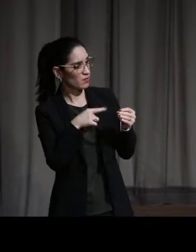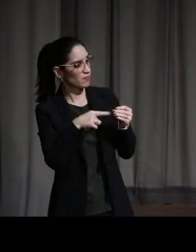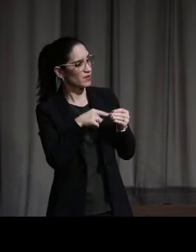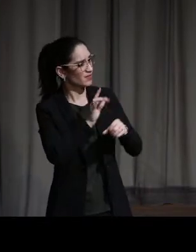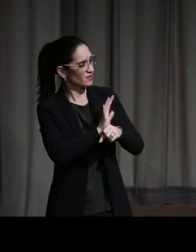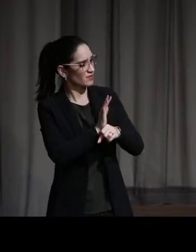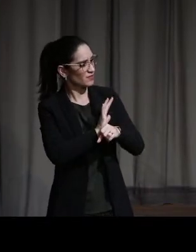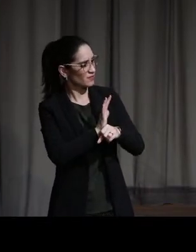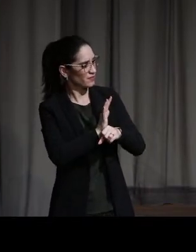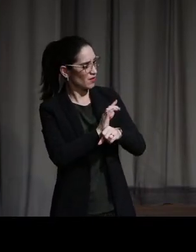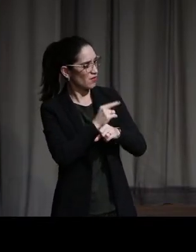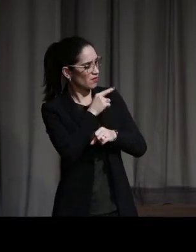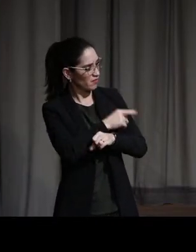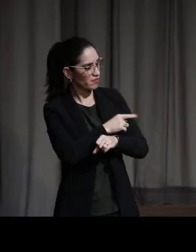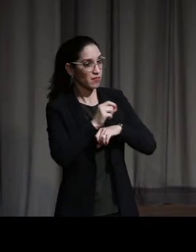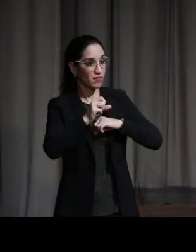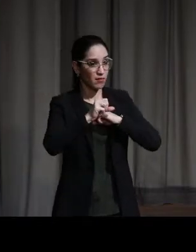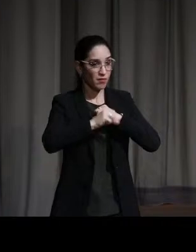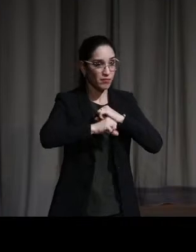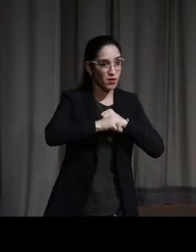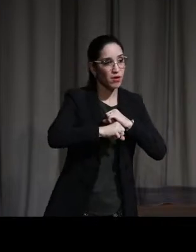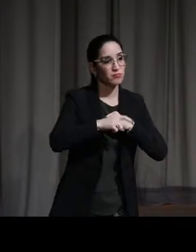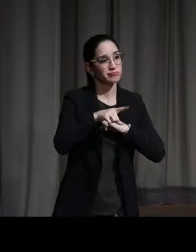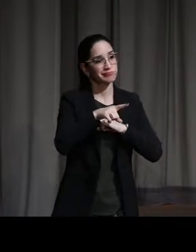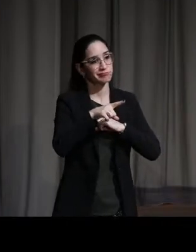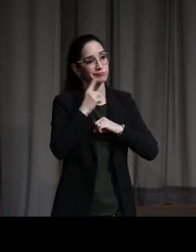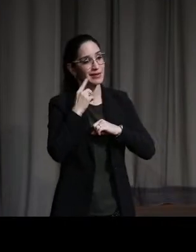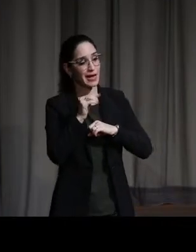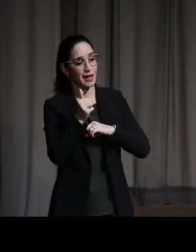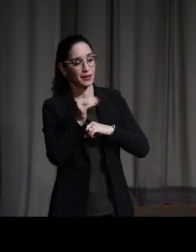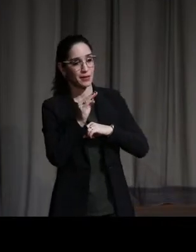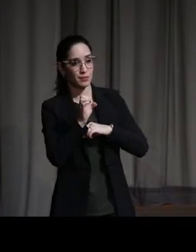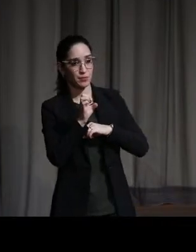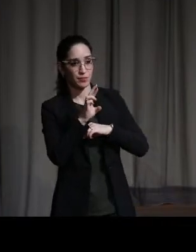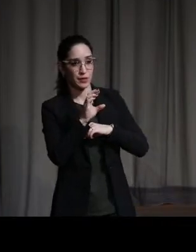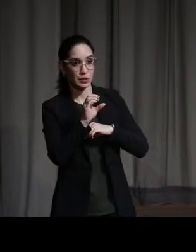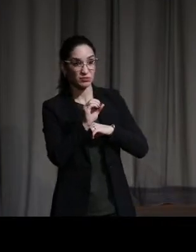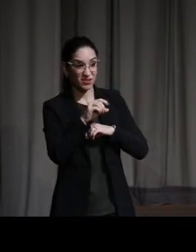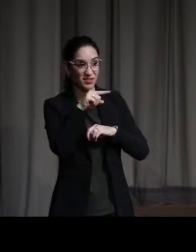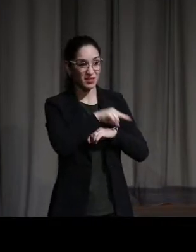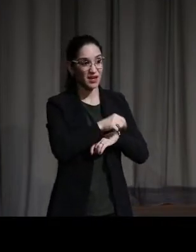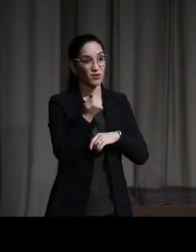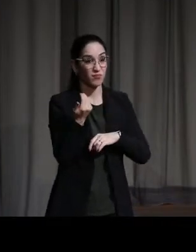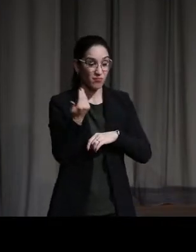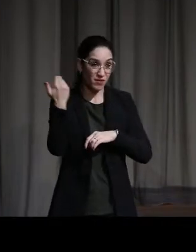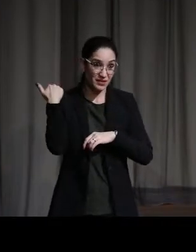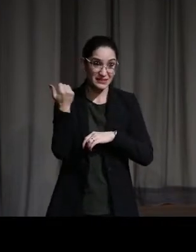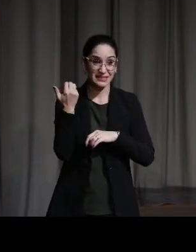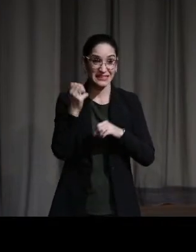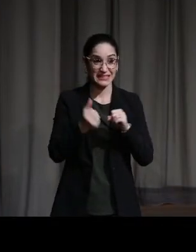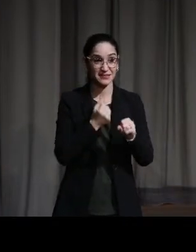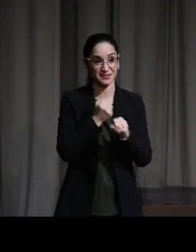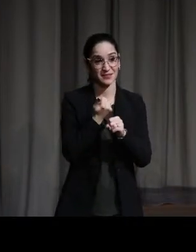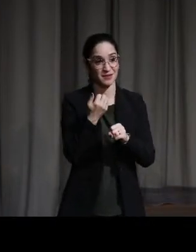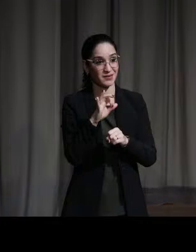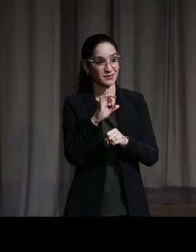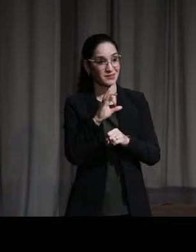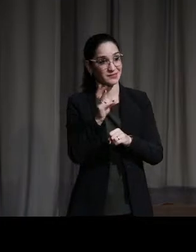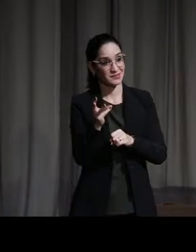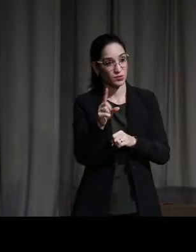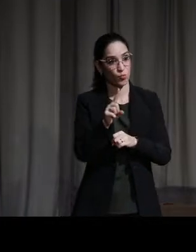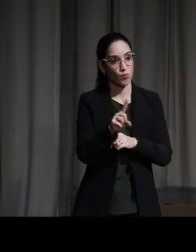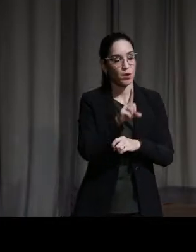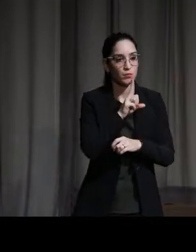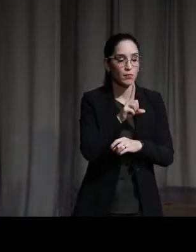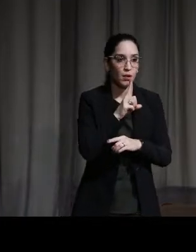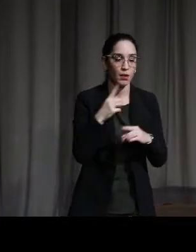filmed by Alberto Cabrera Infante, Right. and caused such a controversy in 1961. right, exactly. Right. But to your